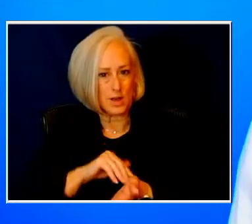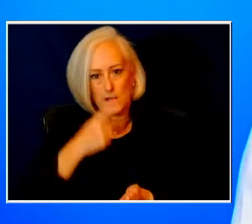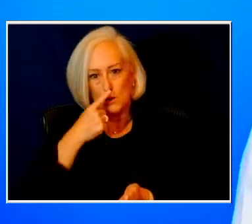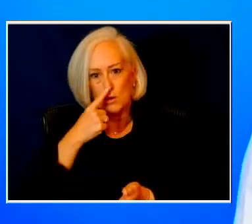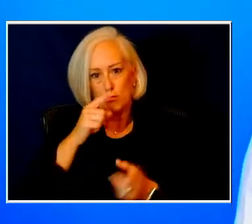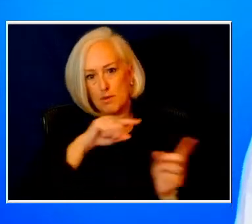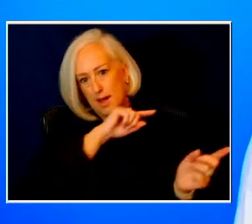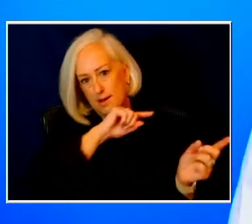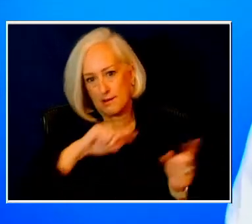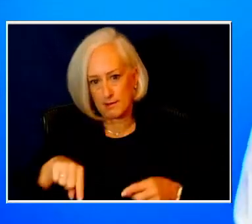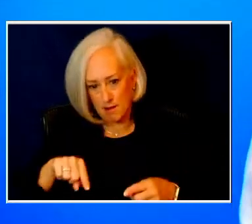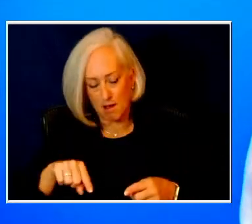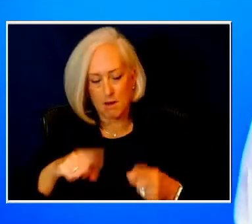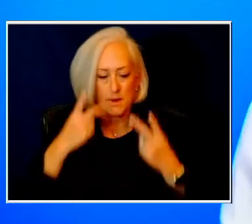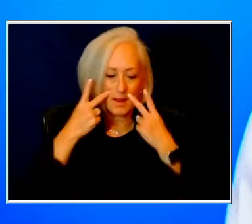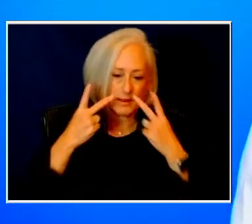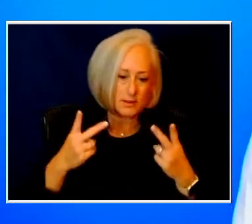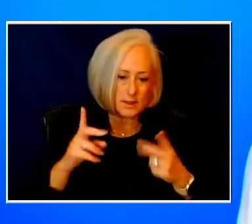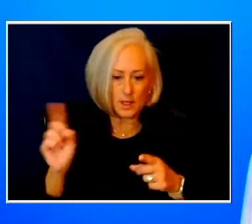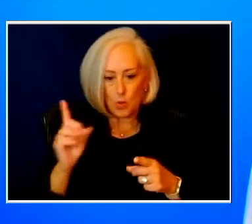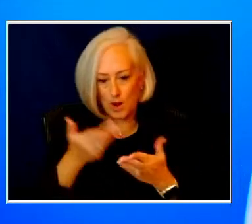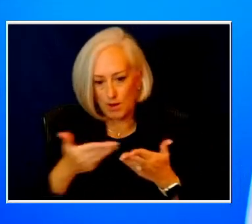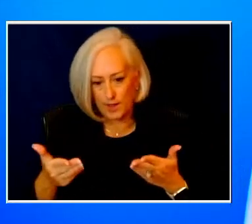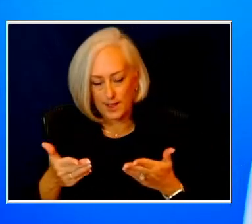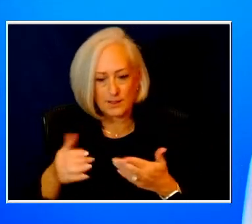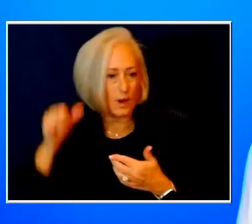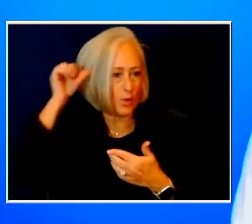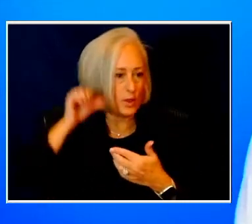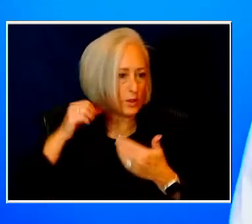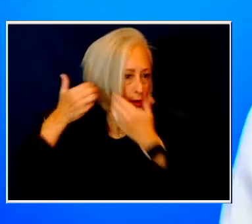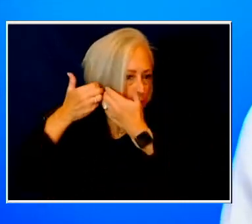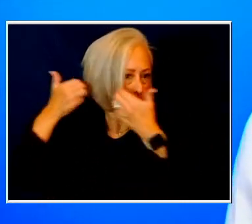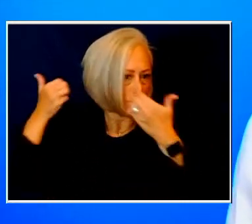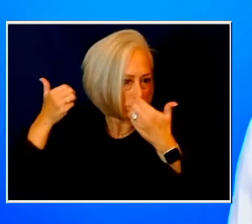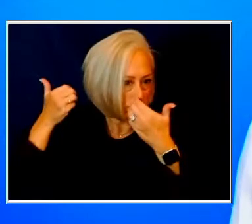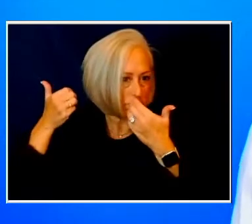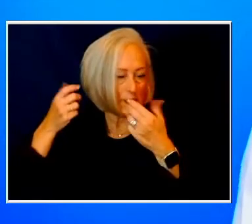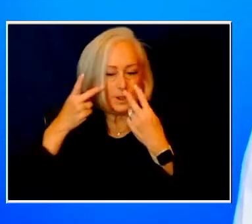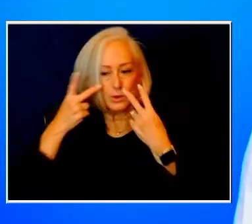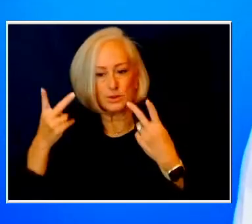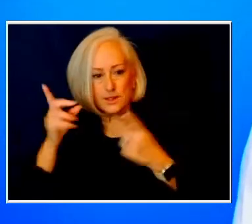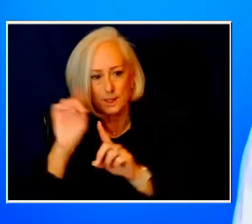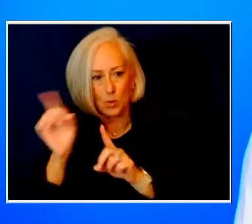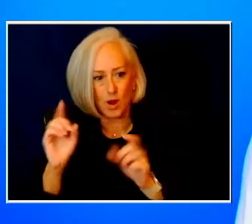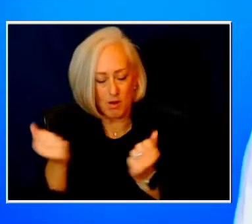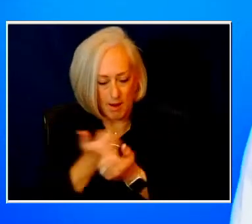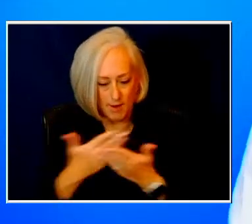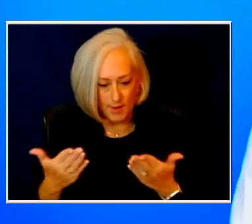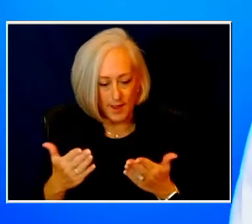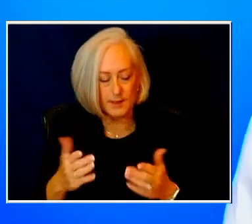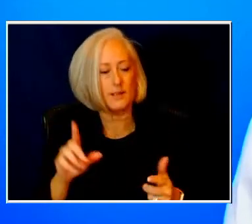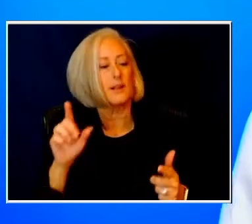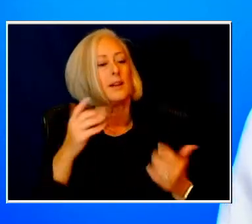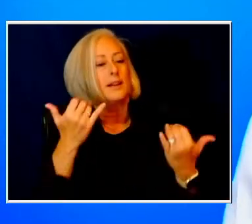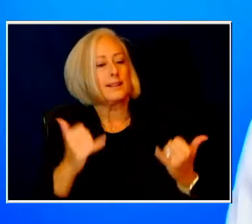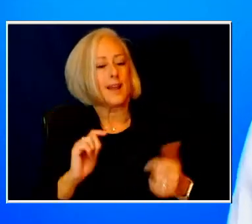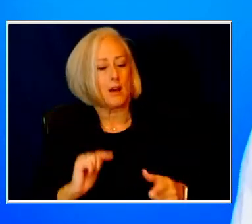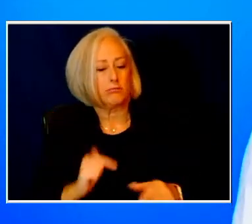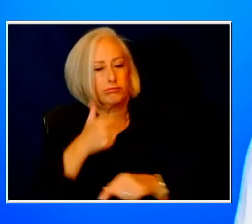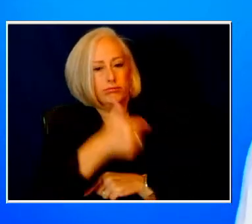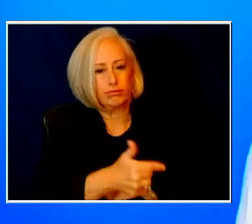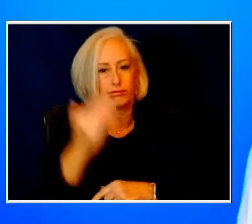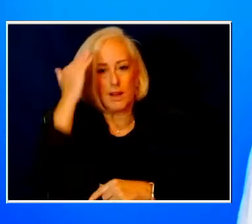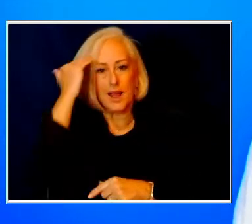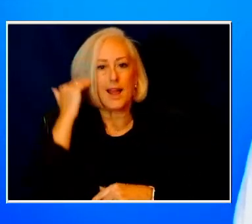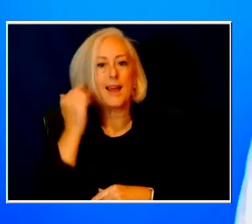and show us where things are? And then, okay, we need the head and neck doctor, Dr. Kakarala, come on in the room and show us where the carotid artery is in